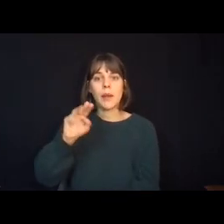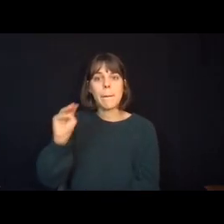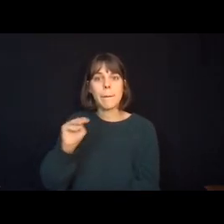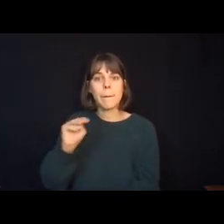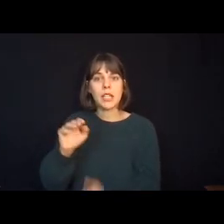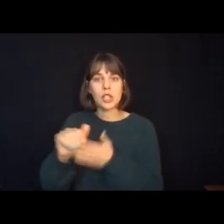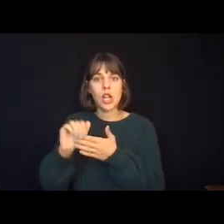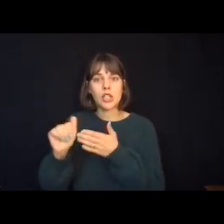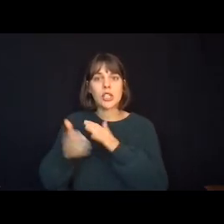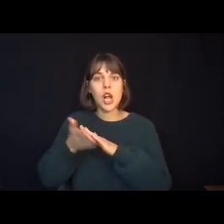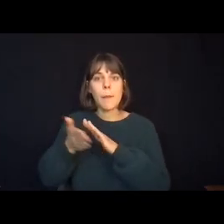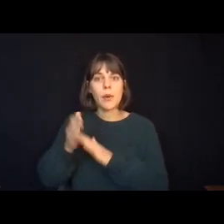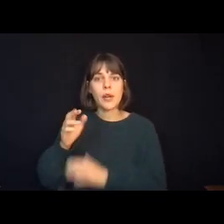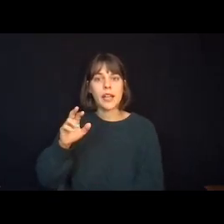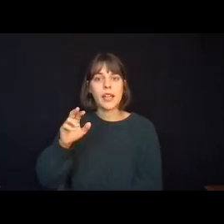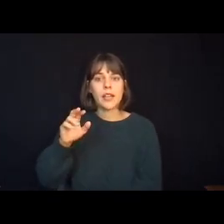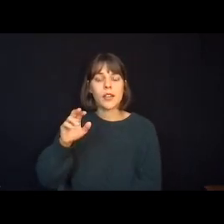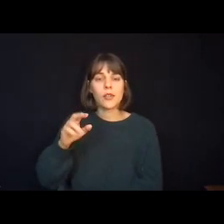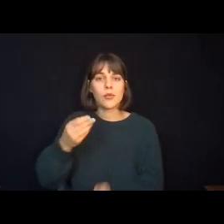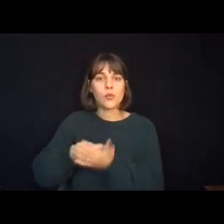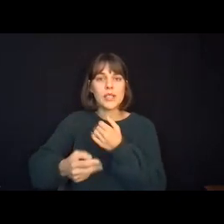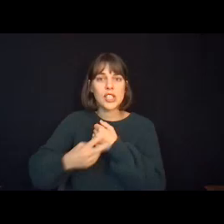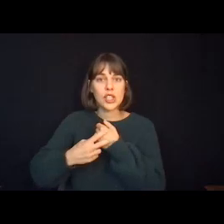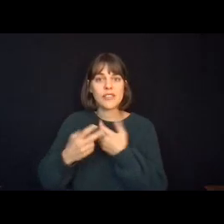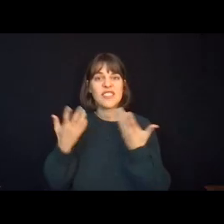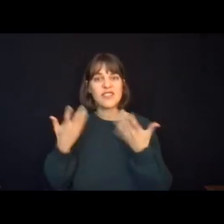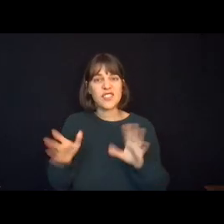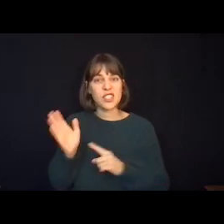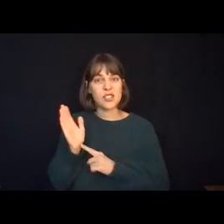And that completes my report. Are there any questions?